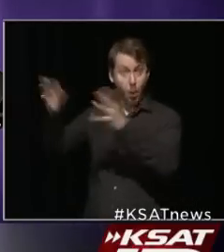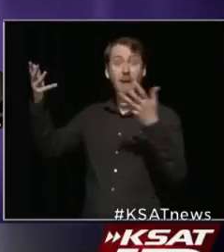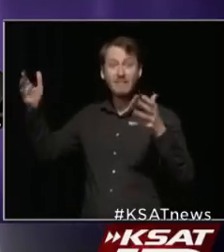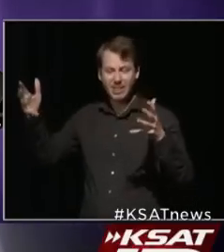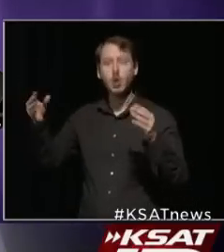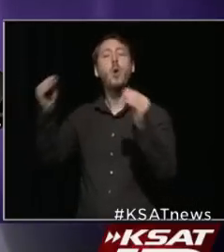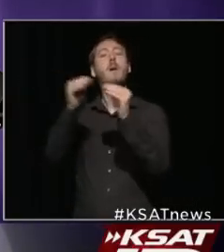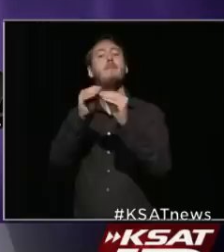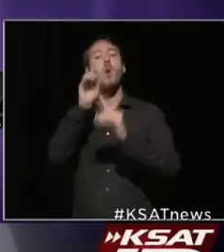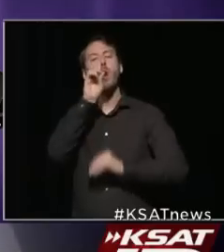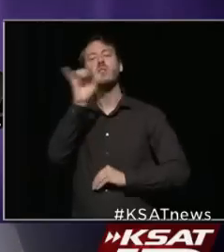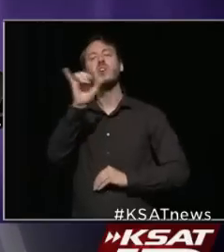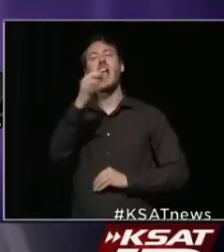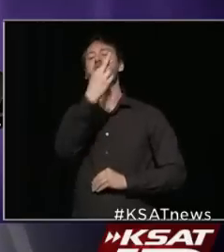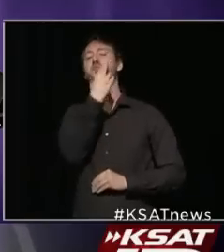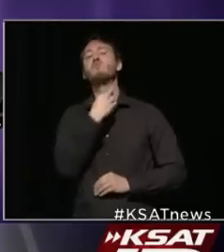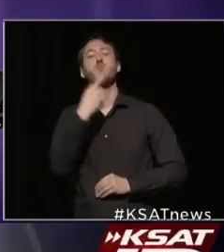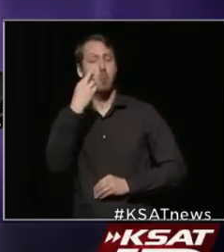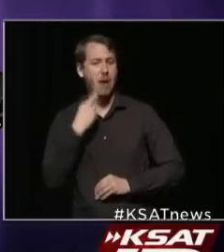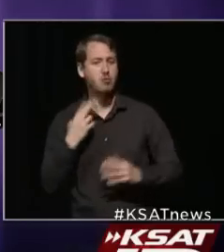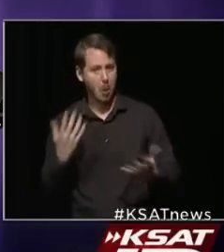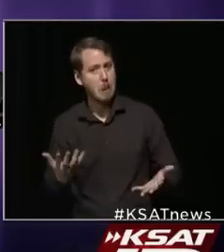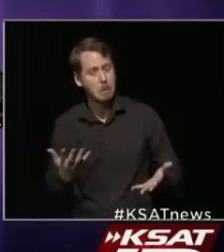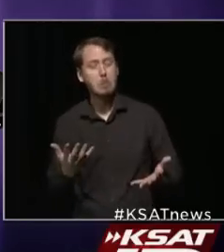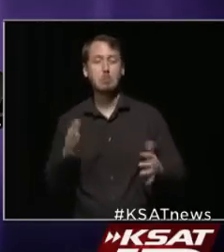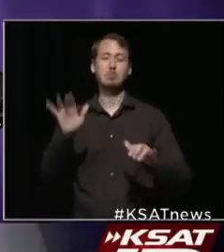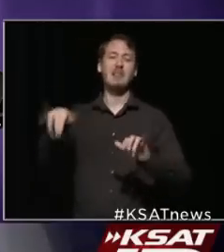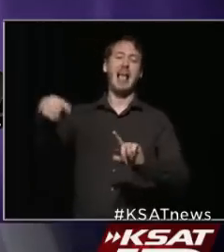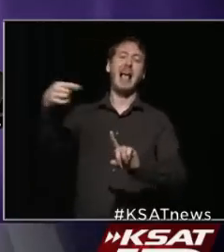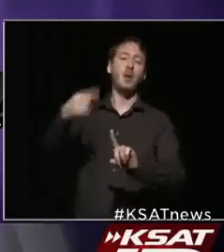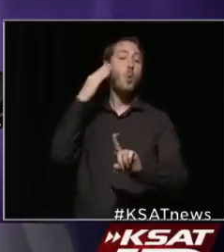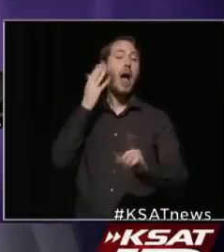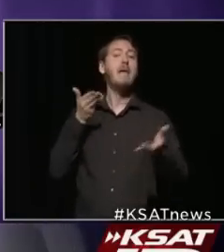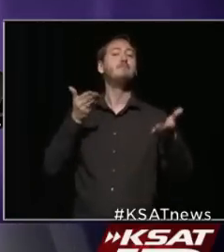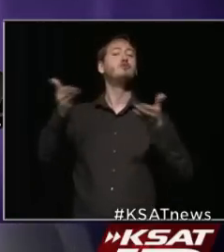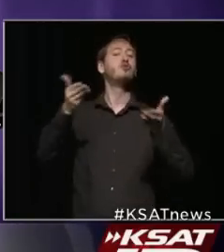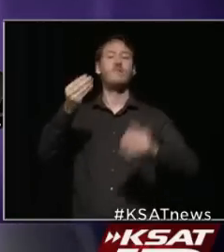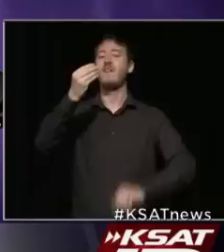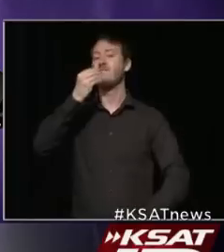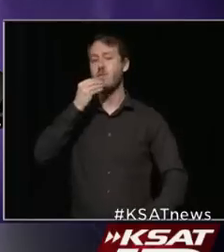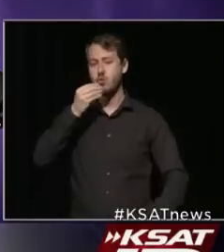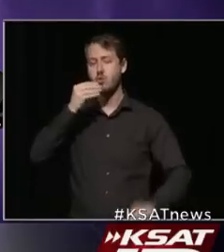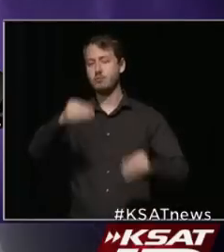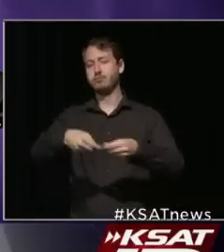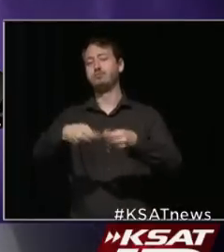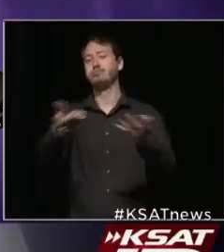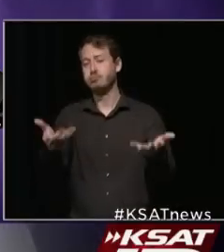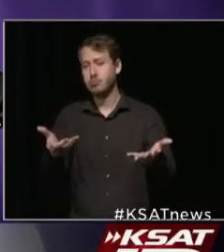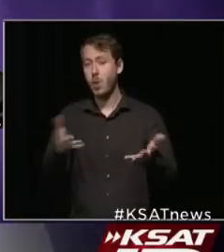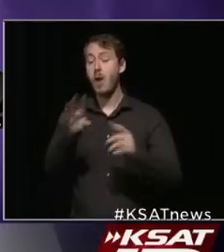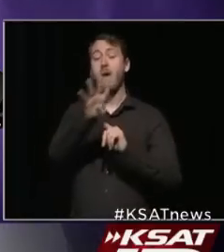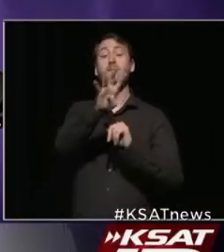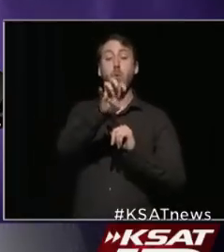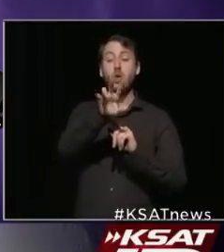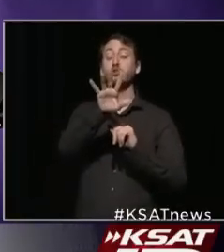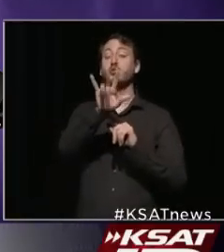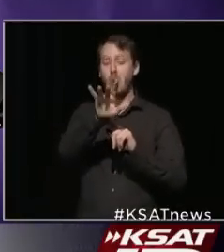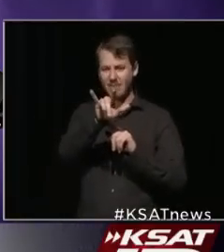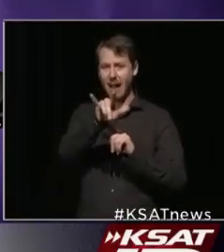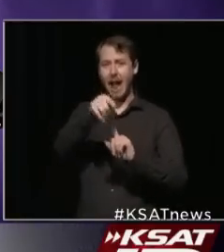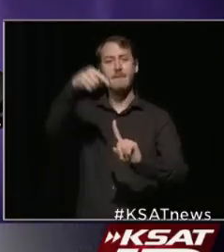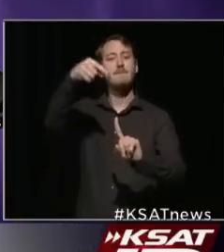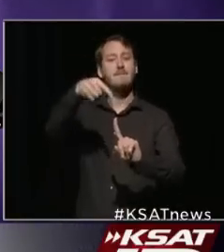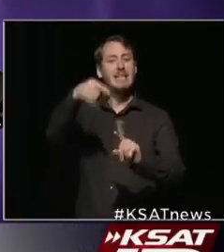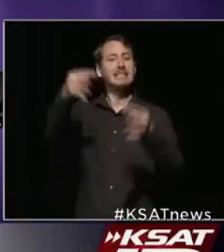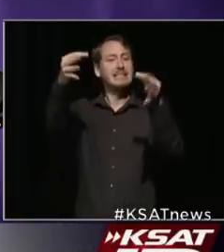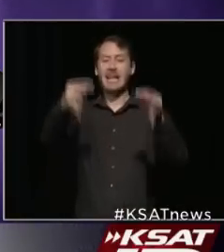like a restaurant under the Texas Alcohol and Beverage Commission because they're serving food. So you have 425 that chose not